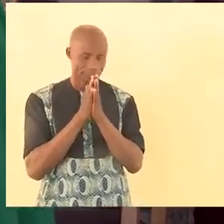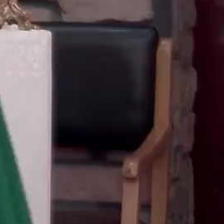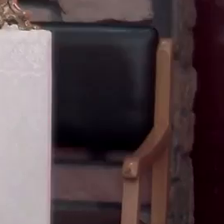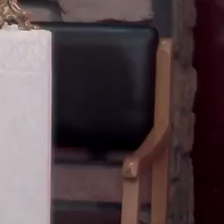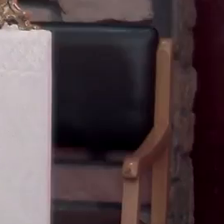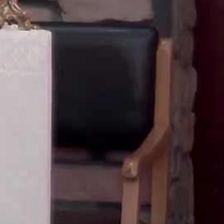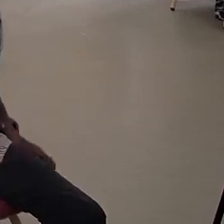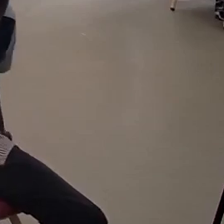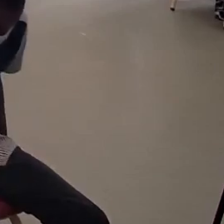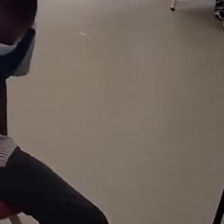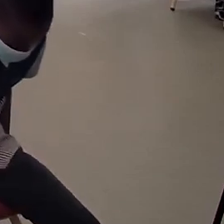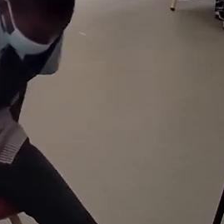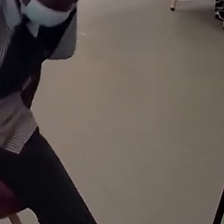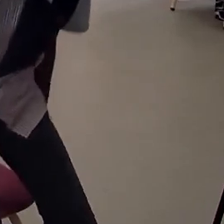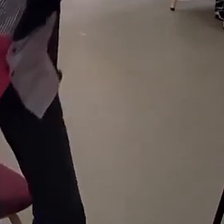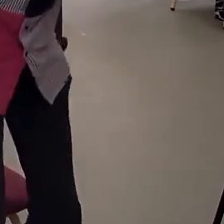and profess our faith.